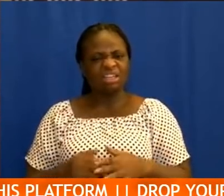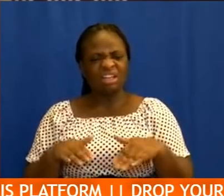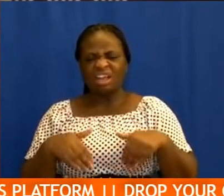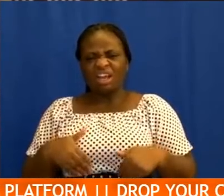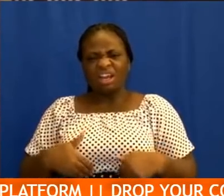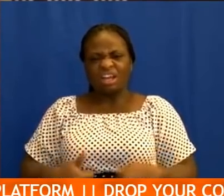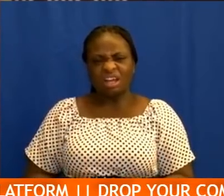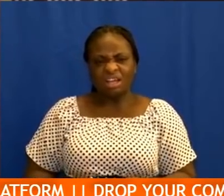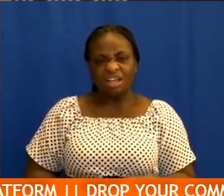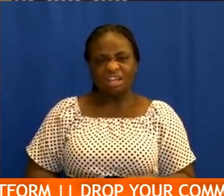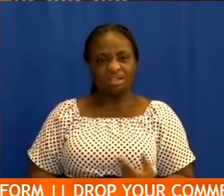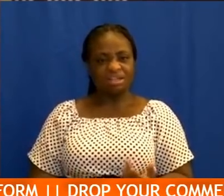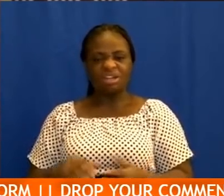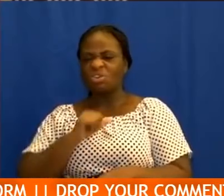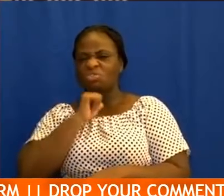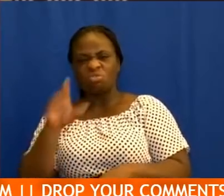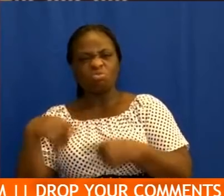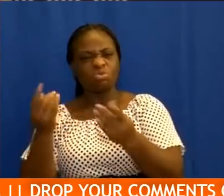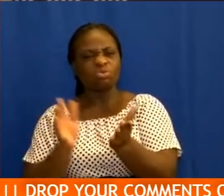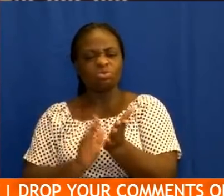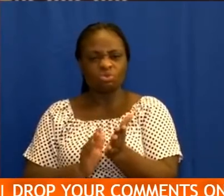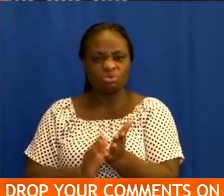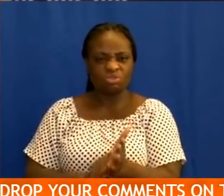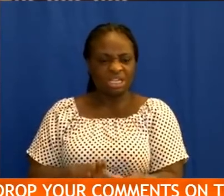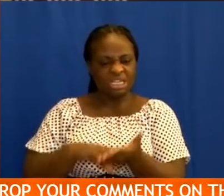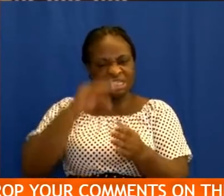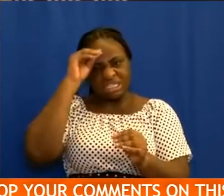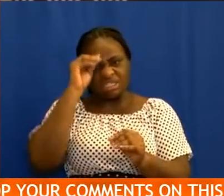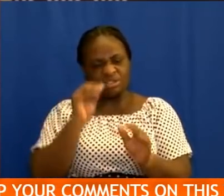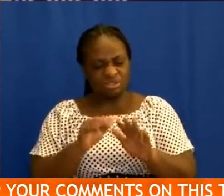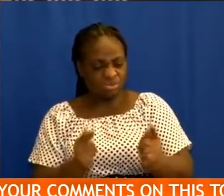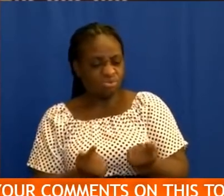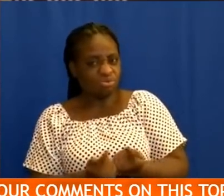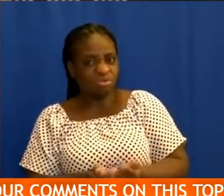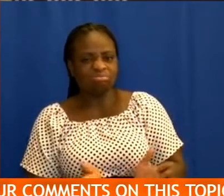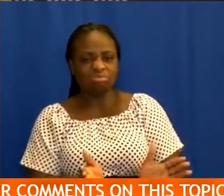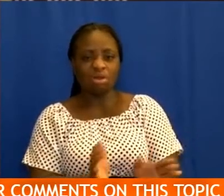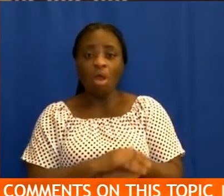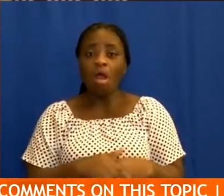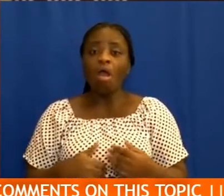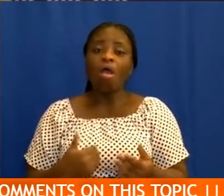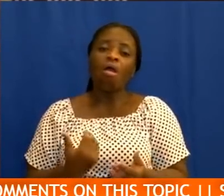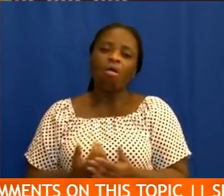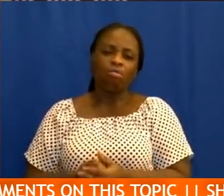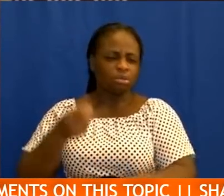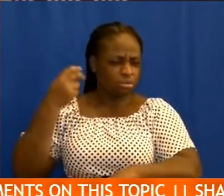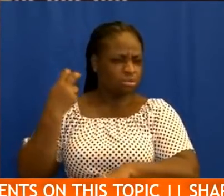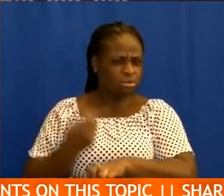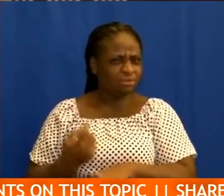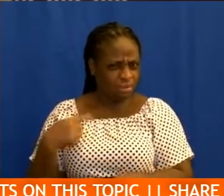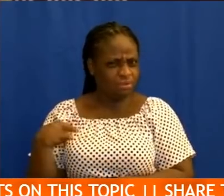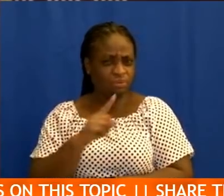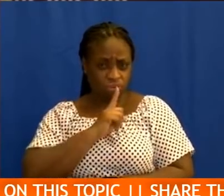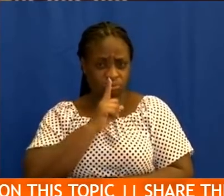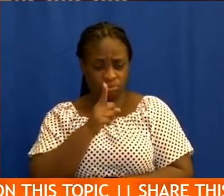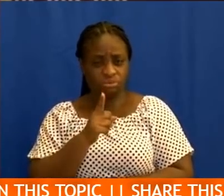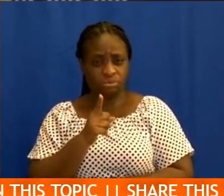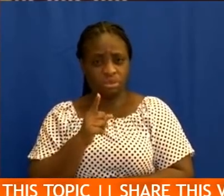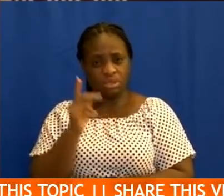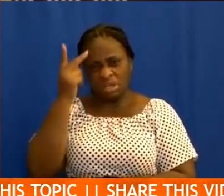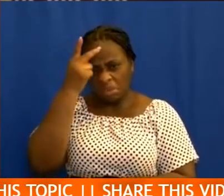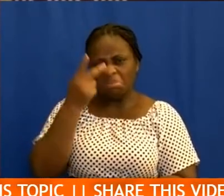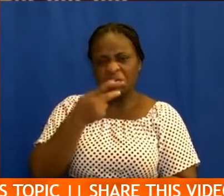idleness, the absence of classroom or study group intimacy, it has all been extremely difficult for you,